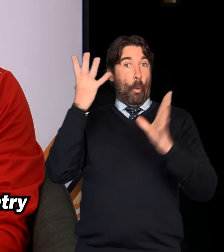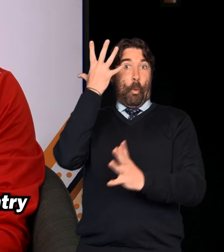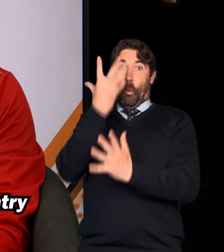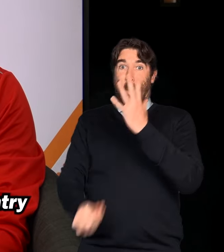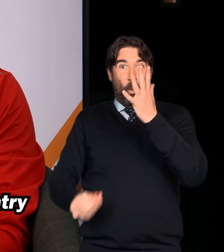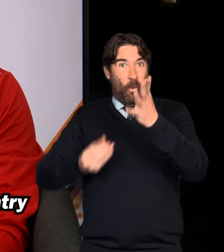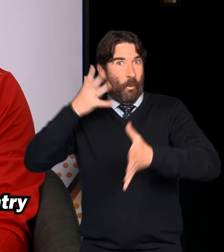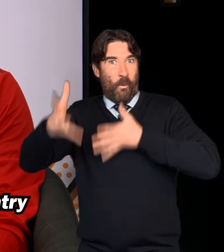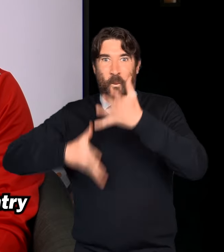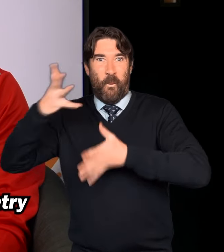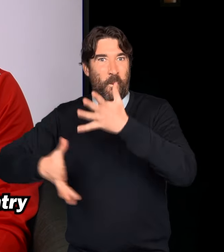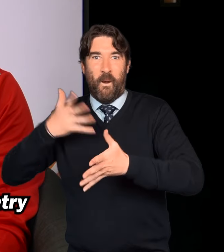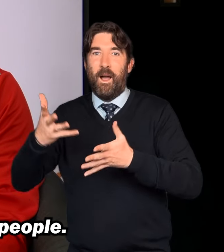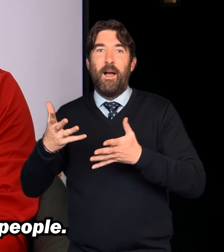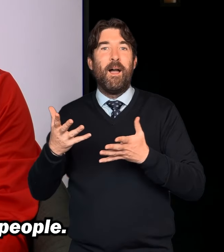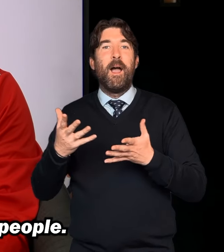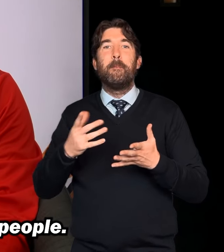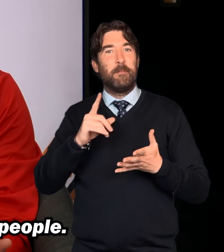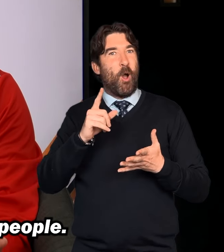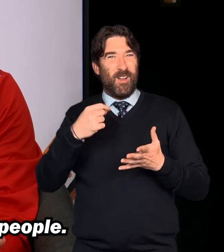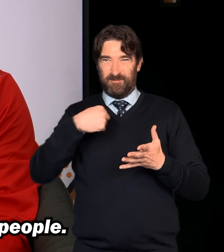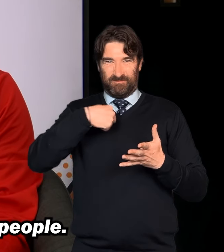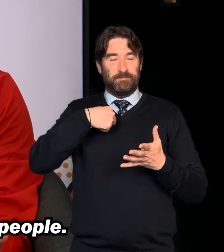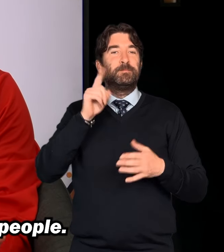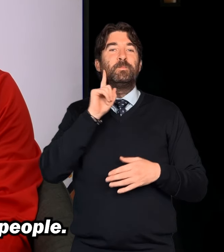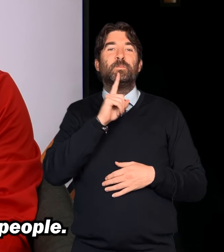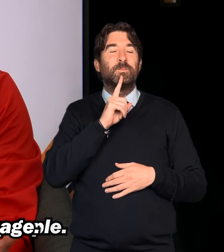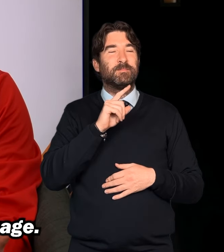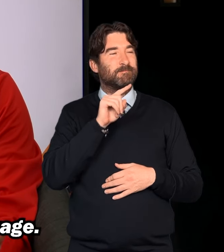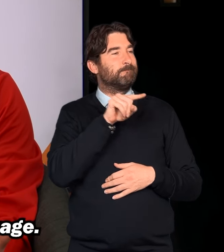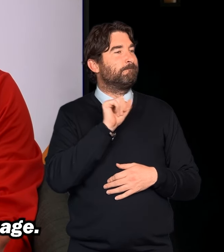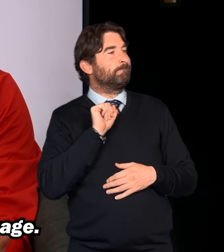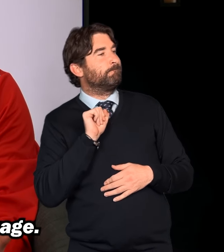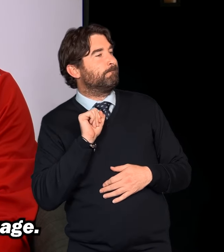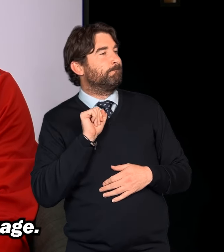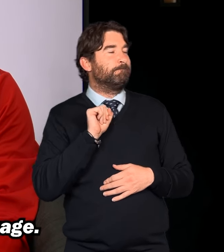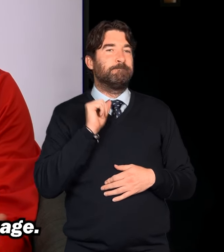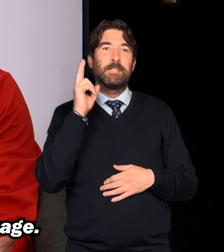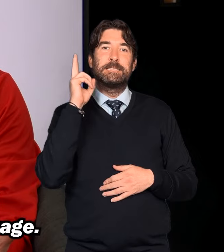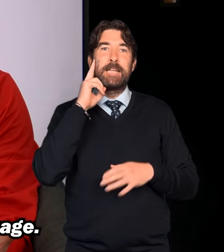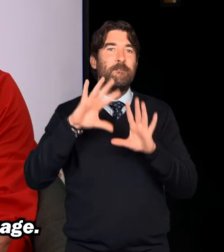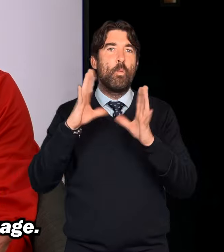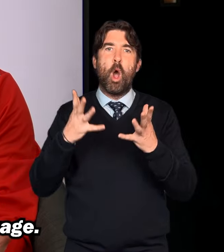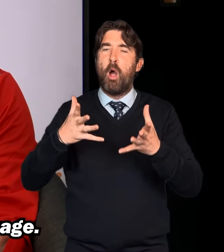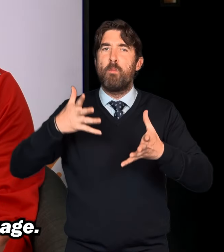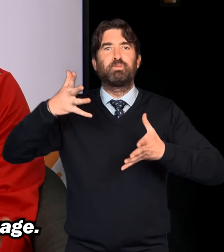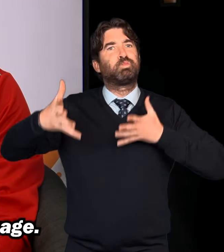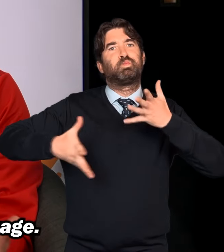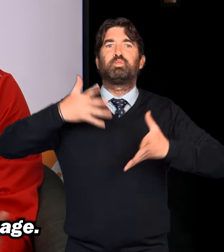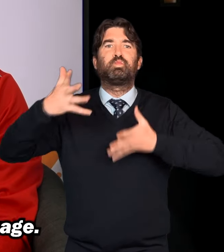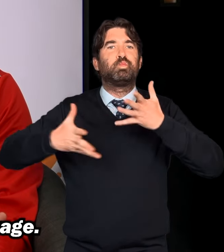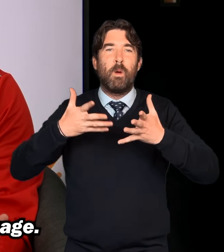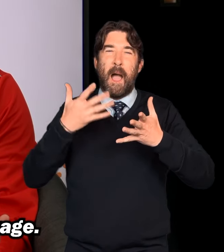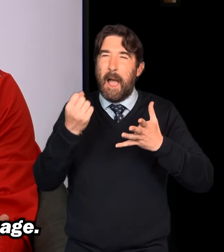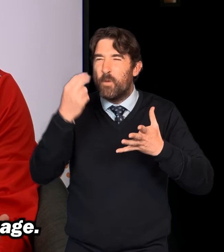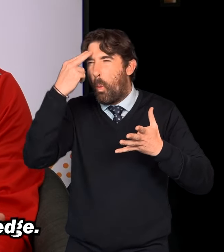obviously if you go to another country as a hearing person, you've can't really talk to other people, but in sort of the deaf world, you